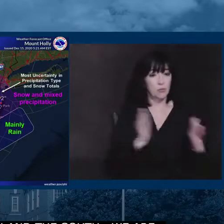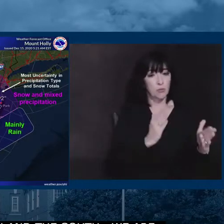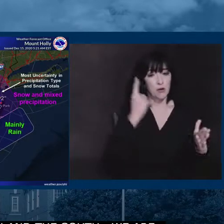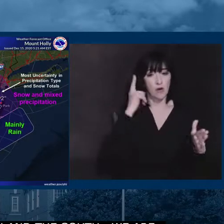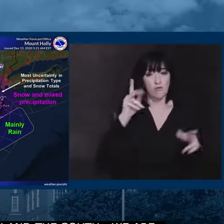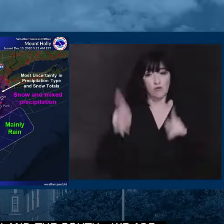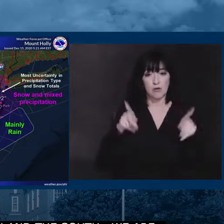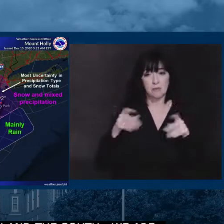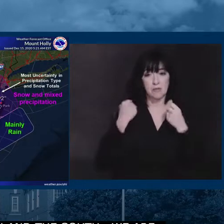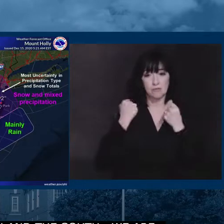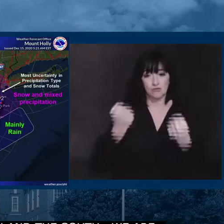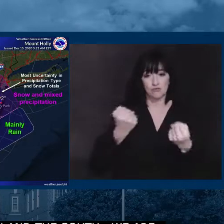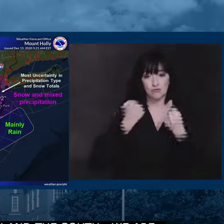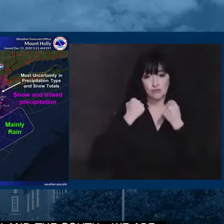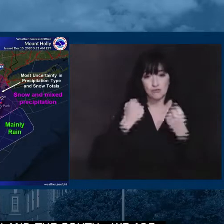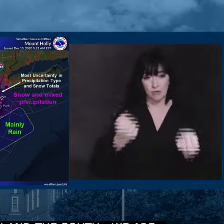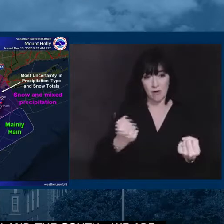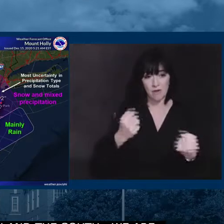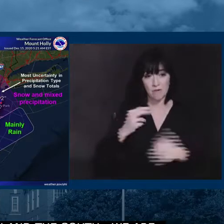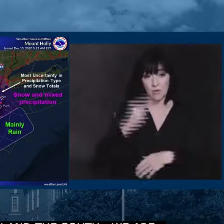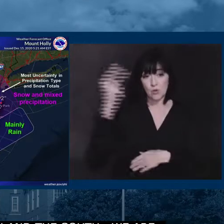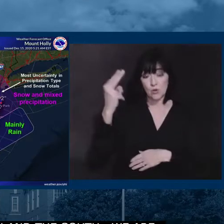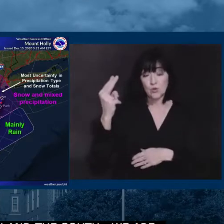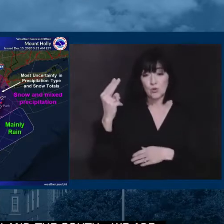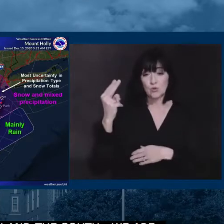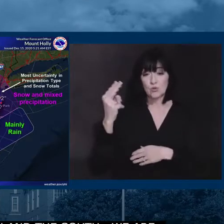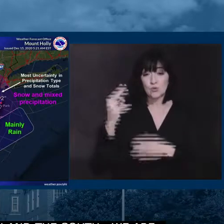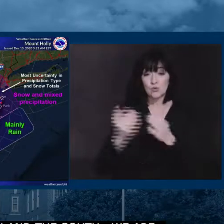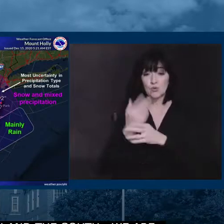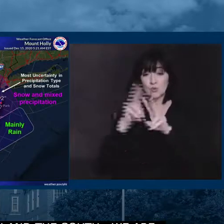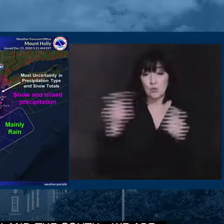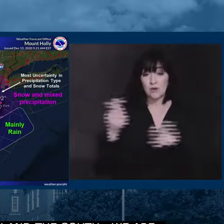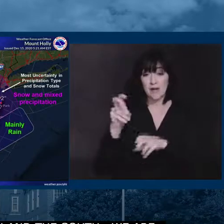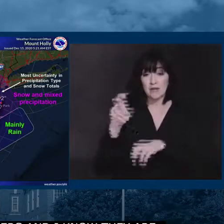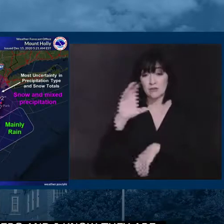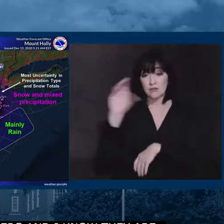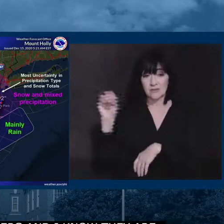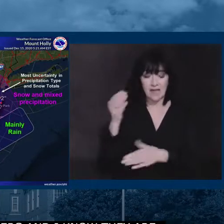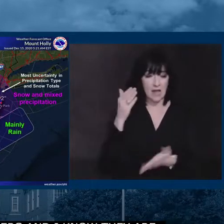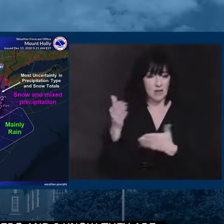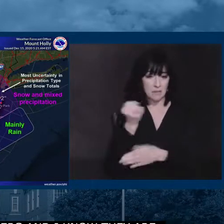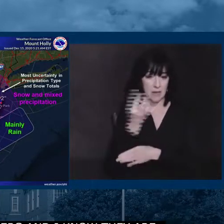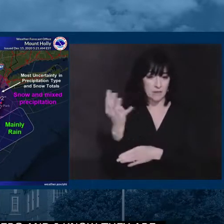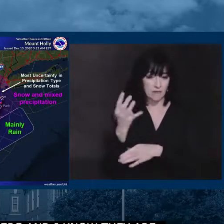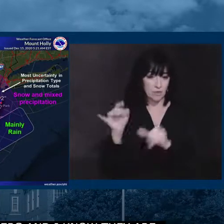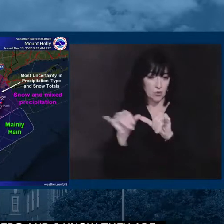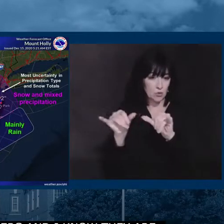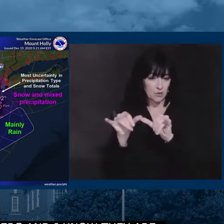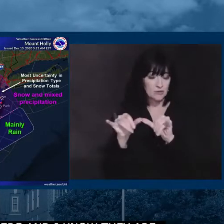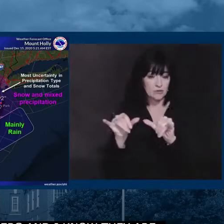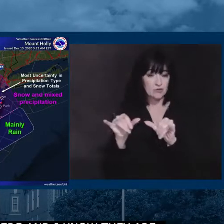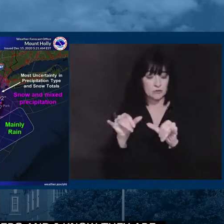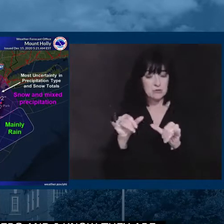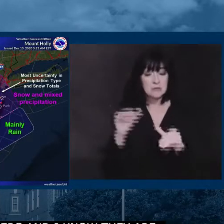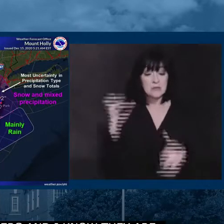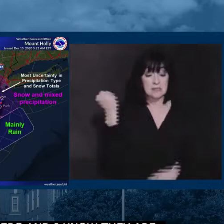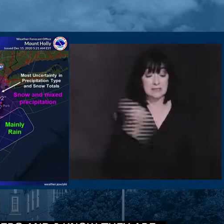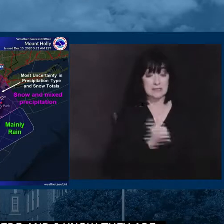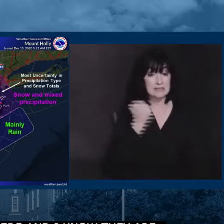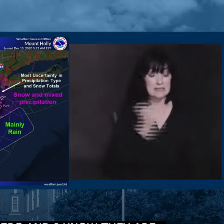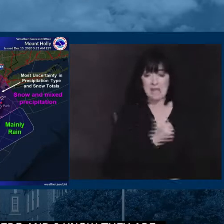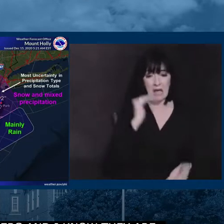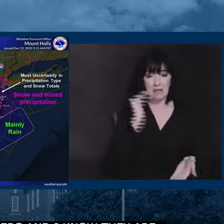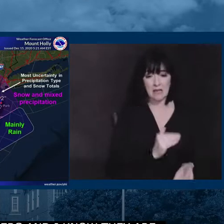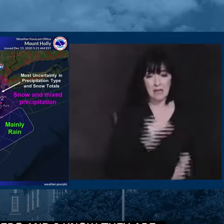corridor. Newcastle County will get a few inches south of there as well, and then a little bit less as you go further south. We're also watching some